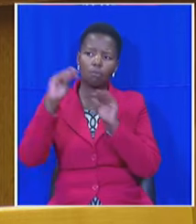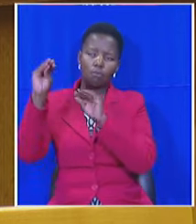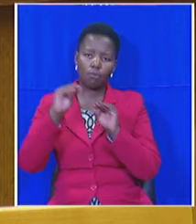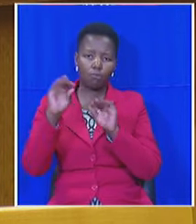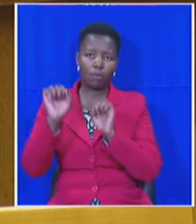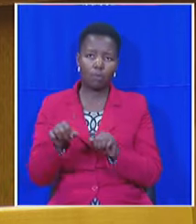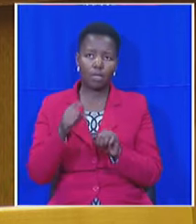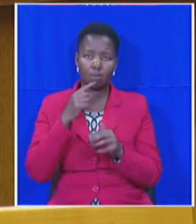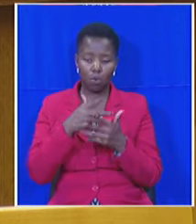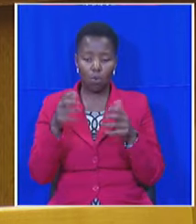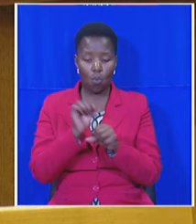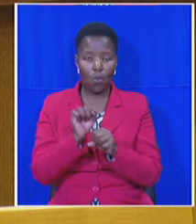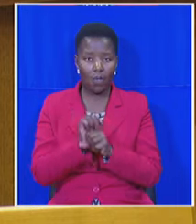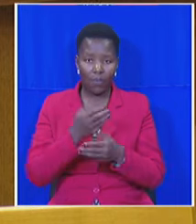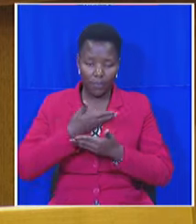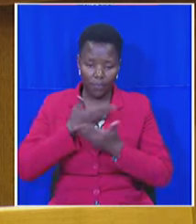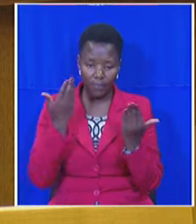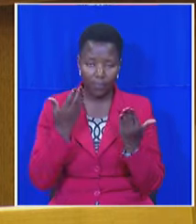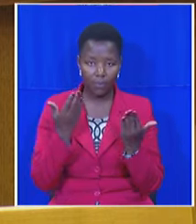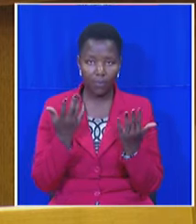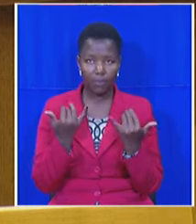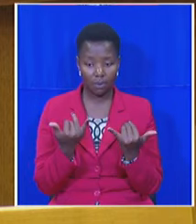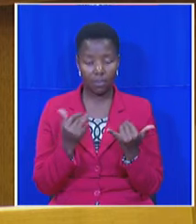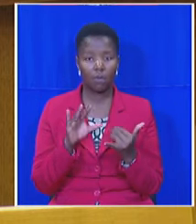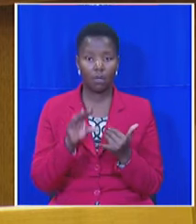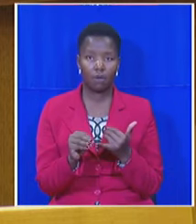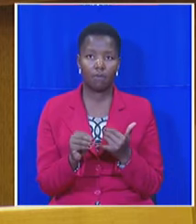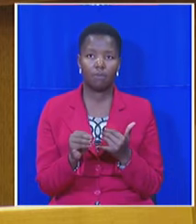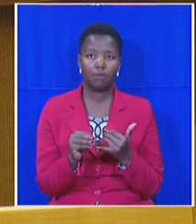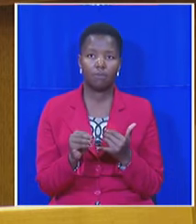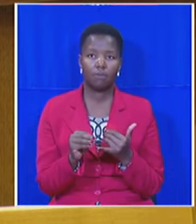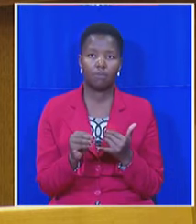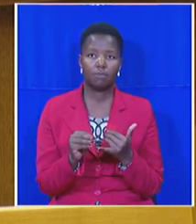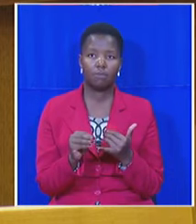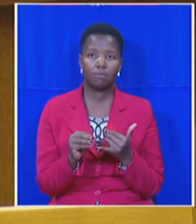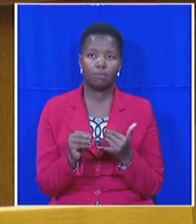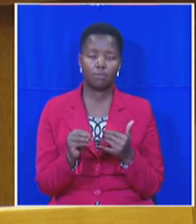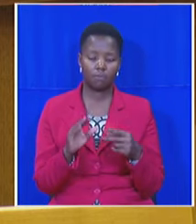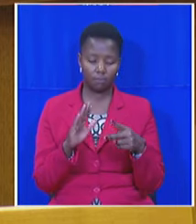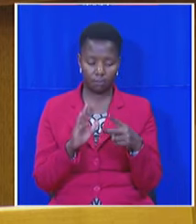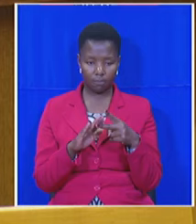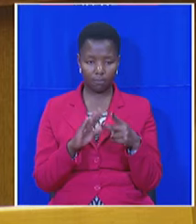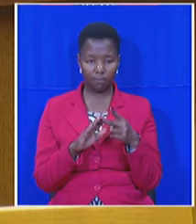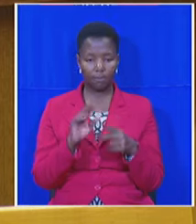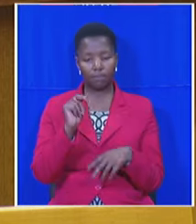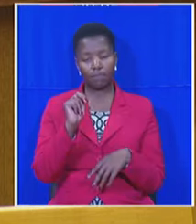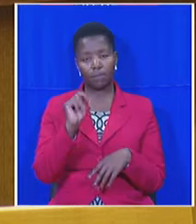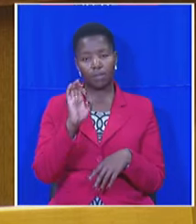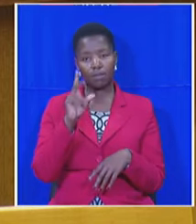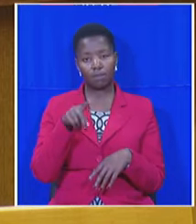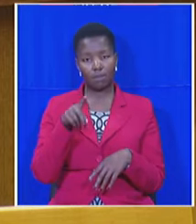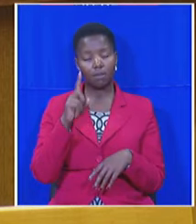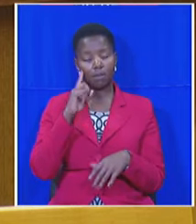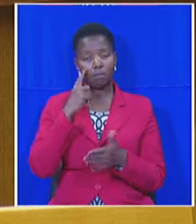high unemployment rate that we seem to be having. And in line with that, the National Freedom Party believes